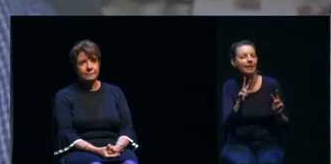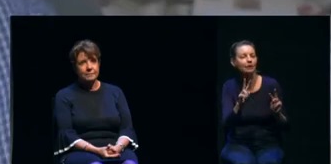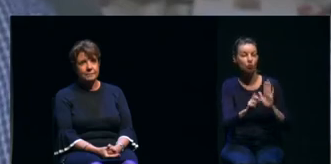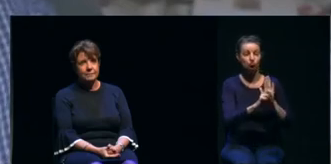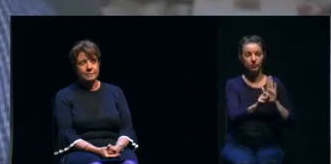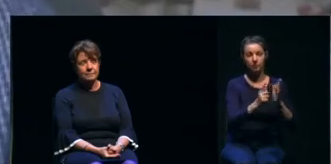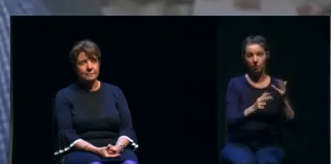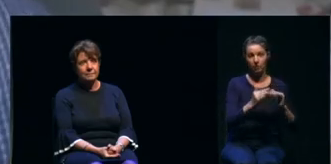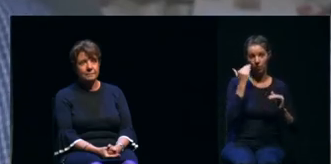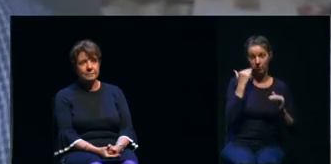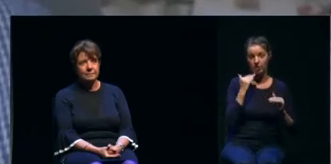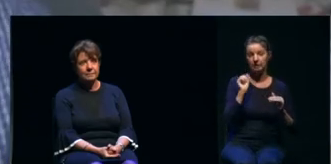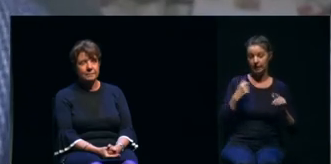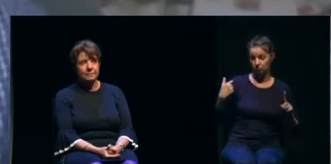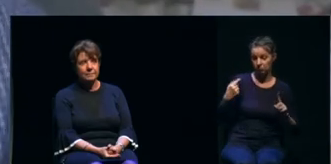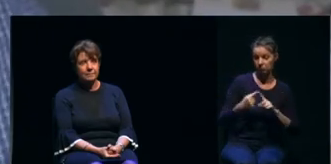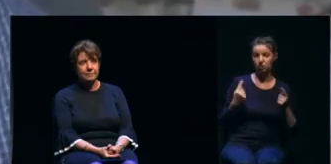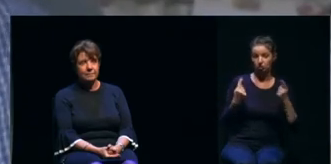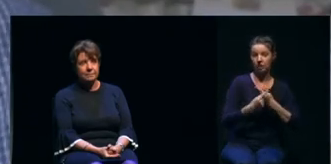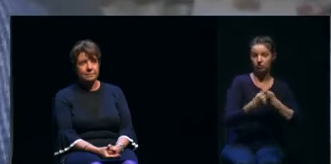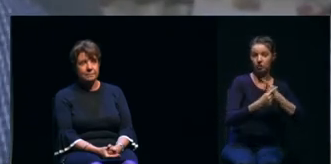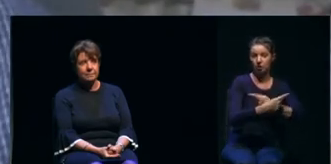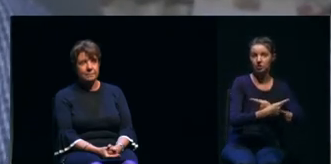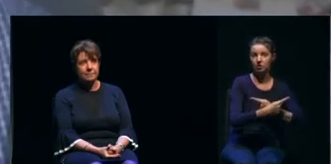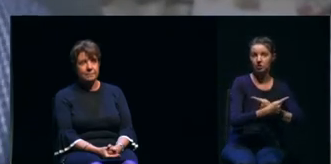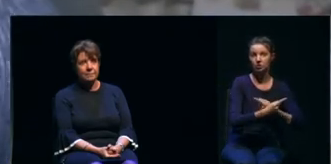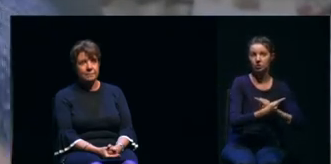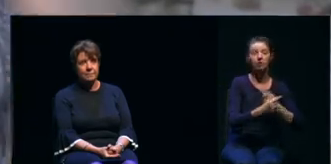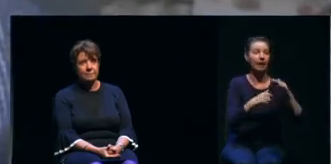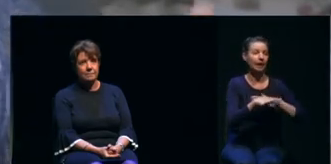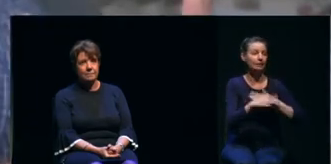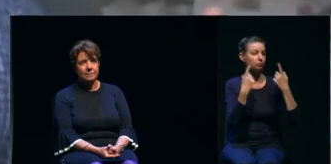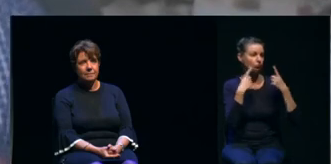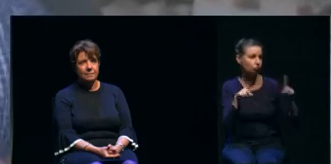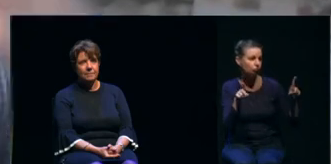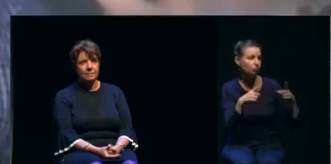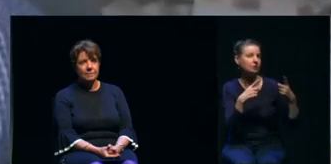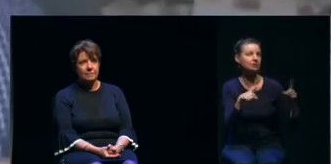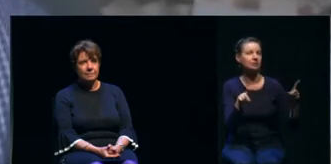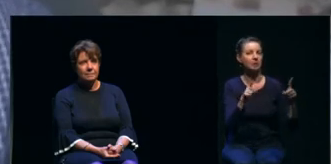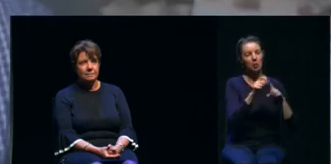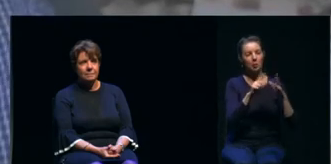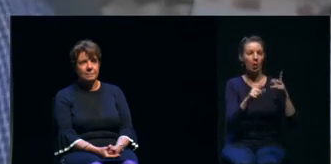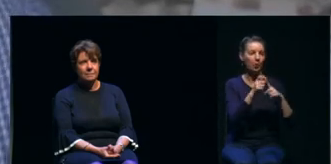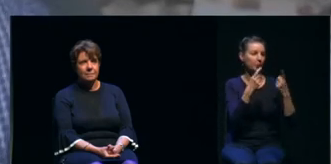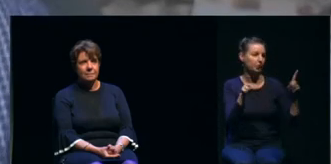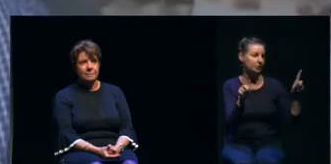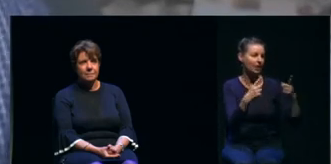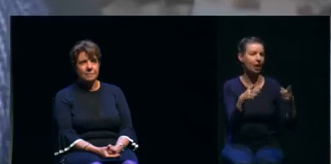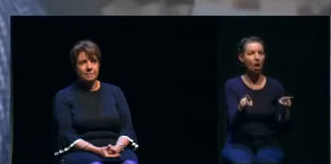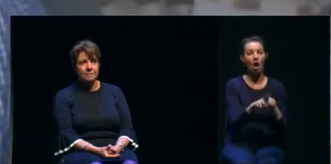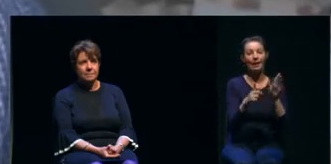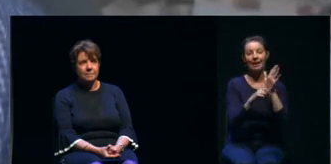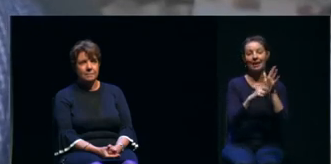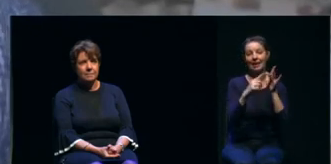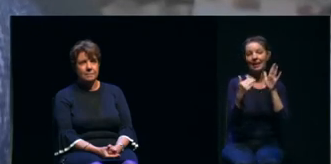women is changing so rapidly, first in pop, because that's the fastest to change the diversity of women that we see, the different body shapes, just someone like Lizzo.